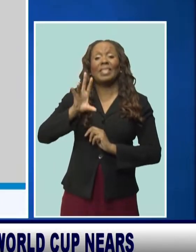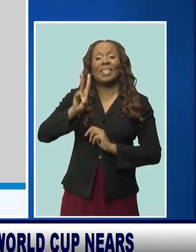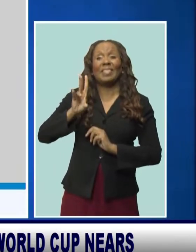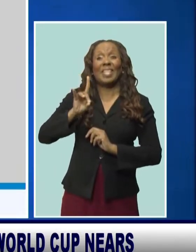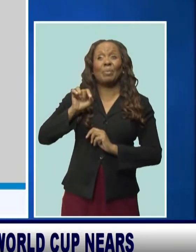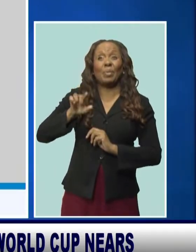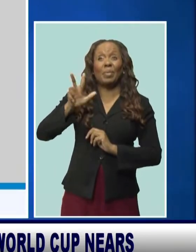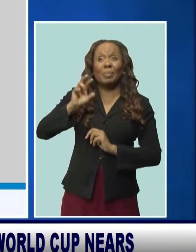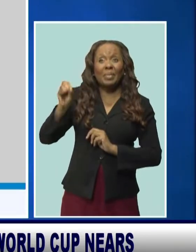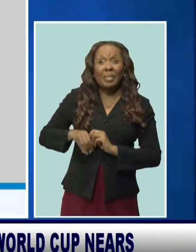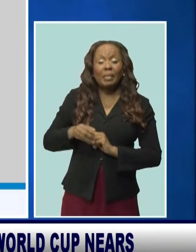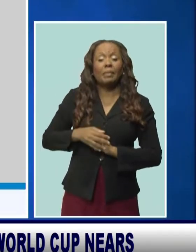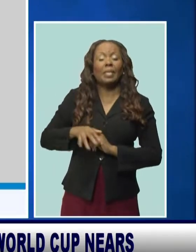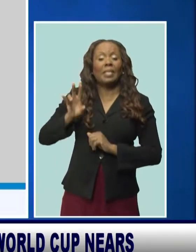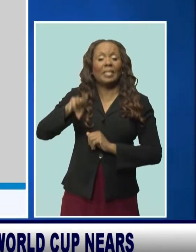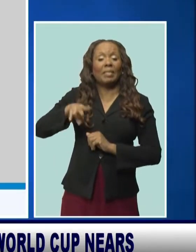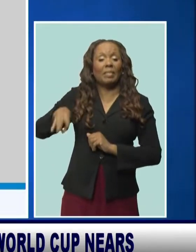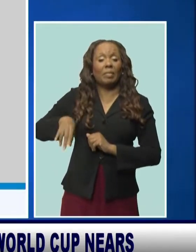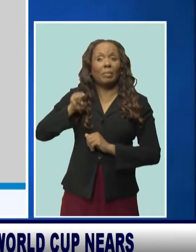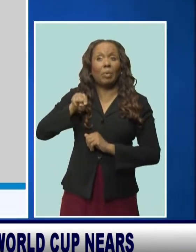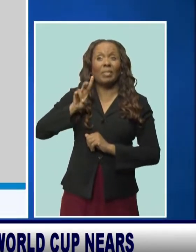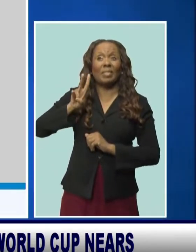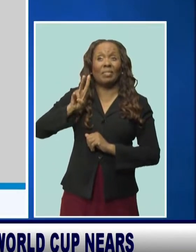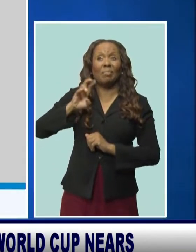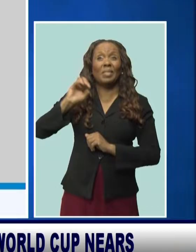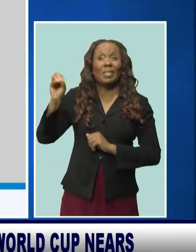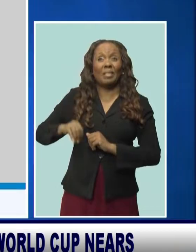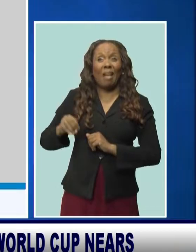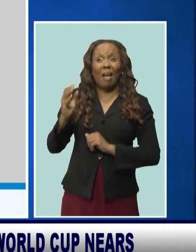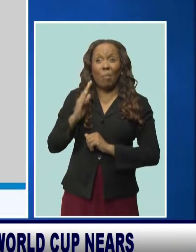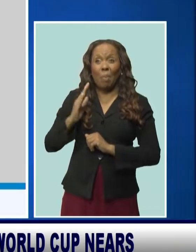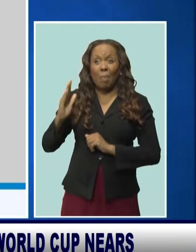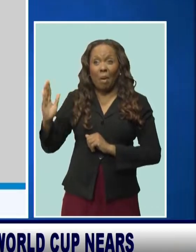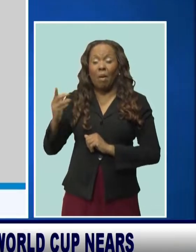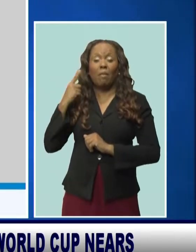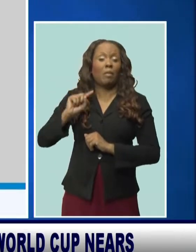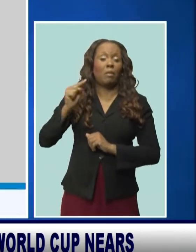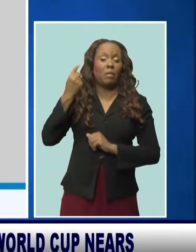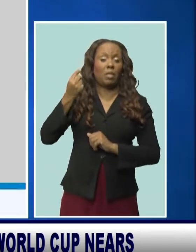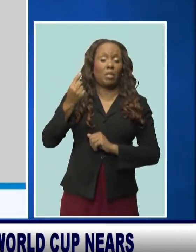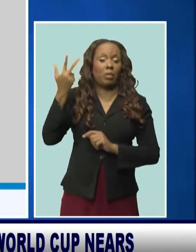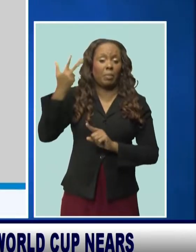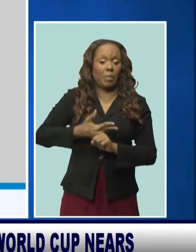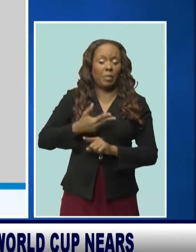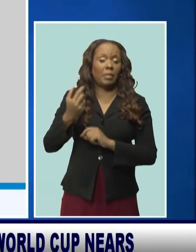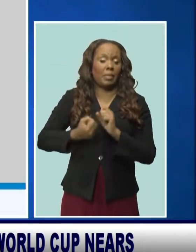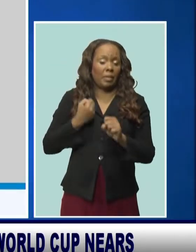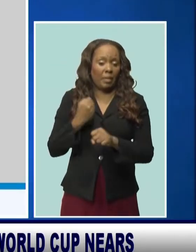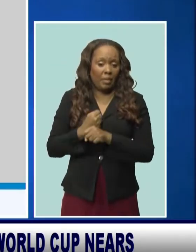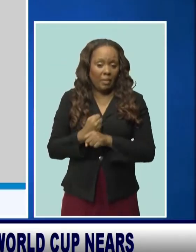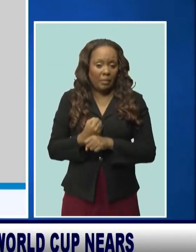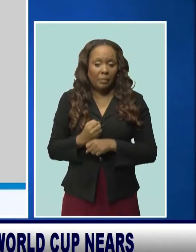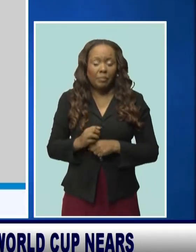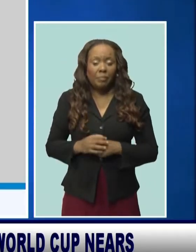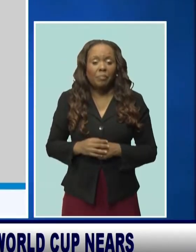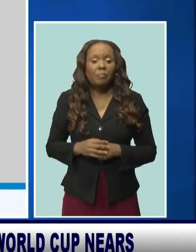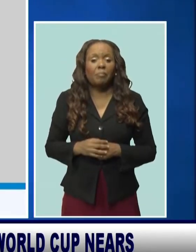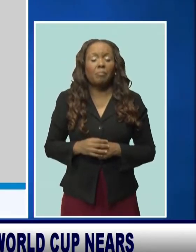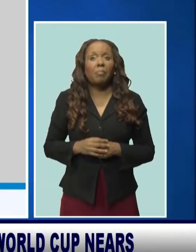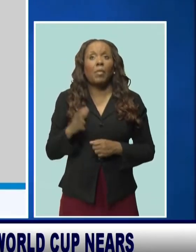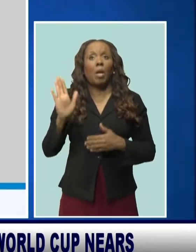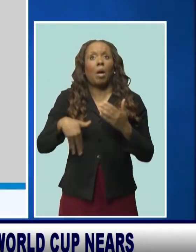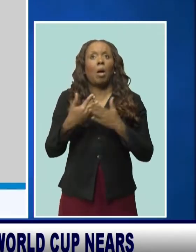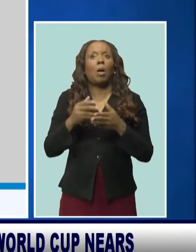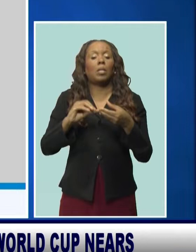78.3%, and 77.7% respectively for the first 3 months of the year. She says these